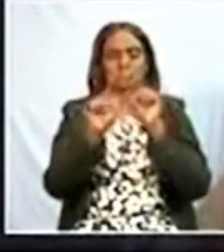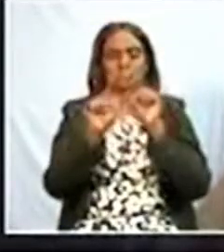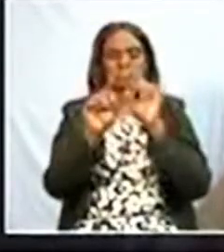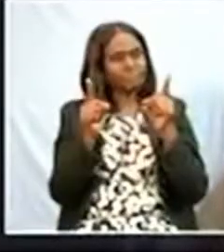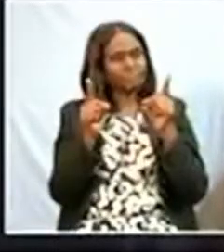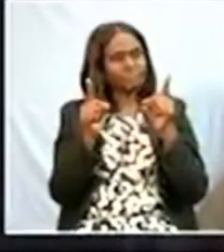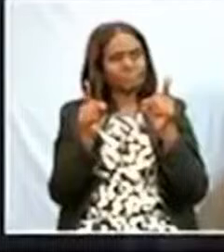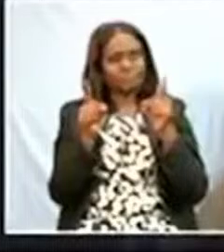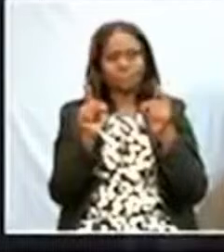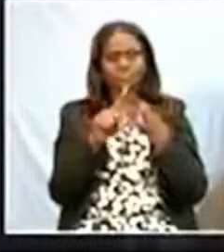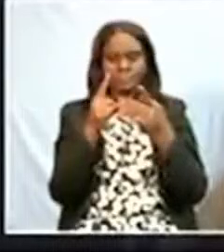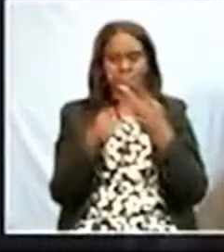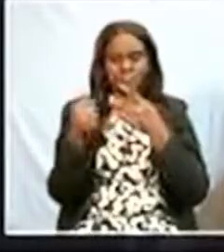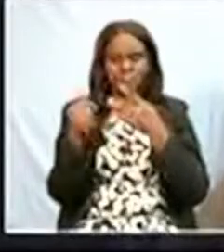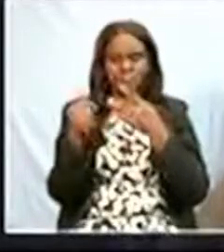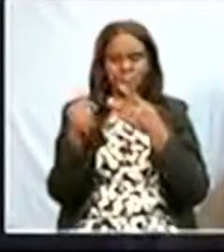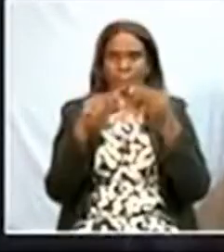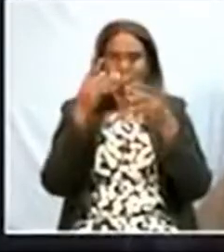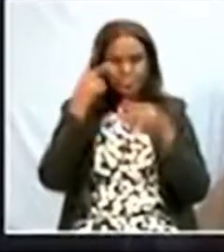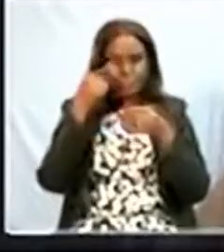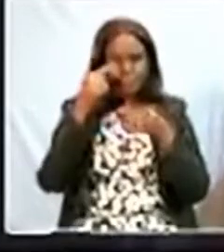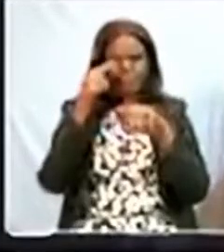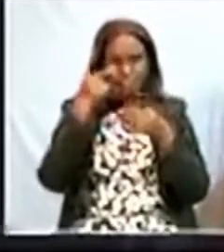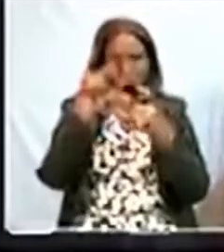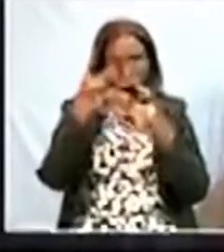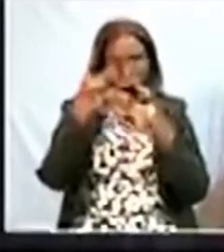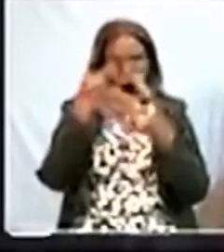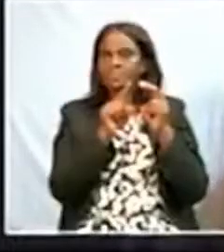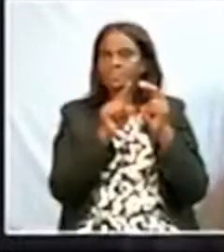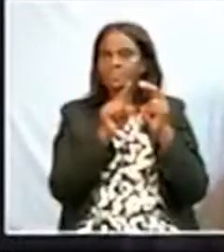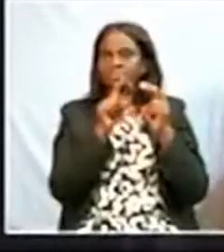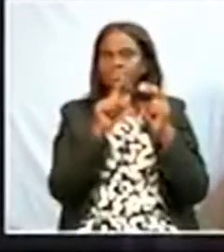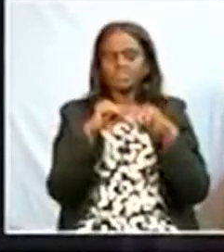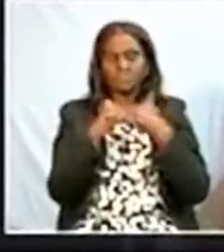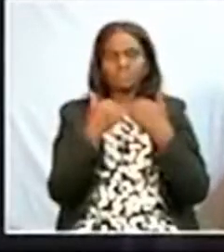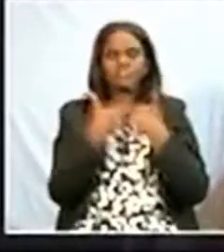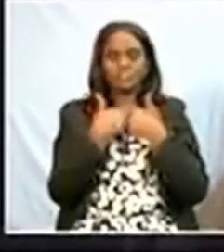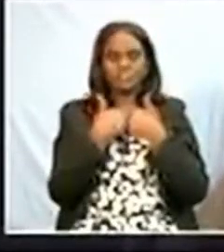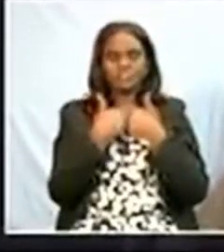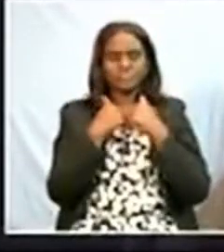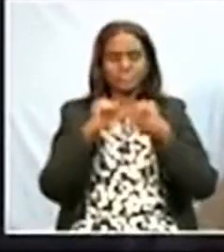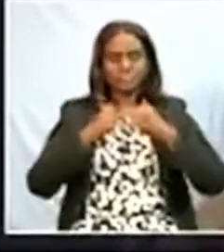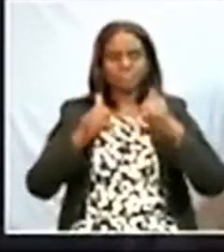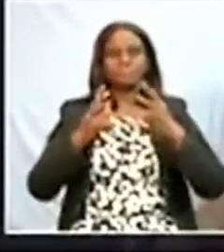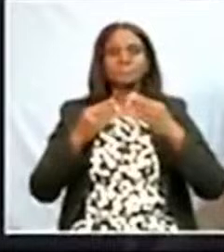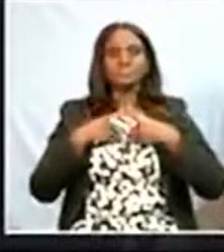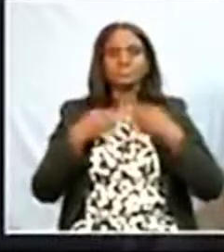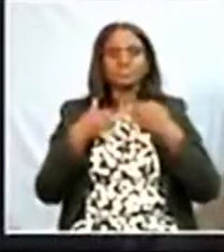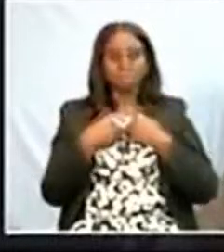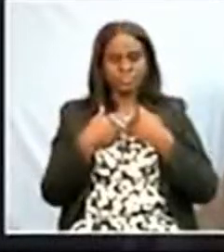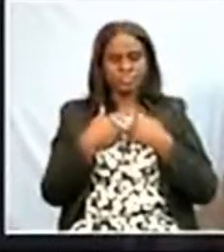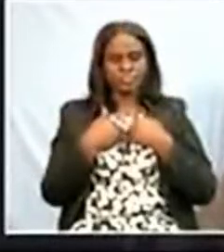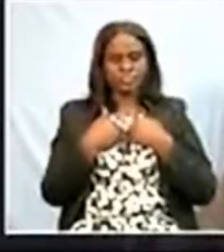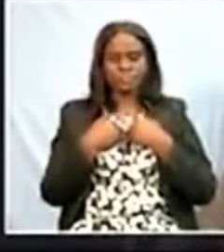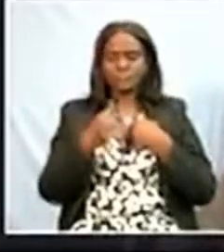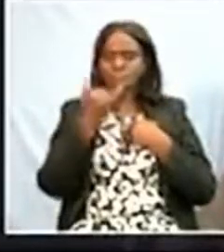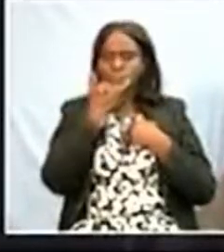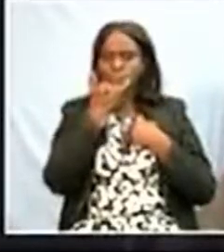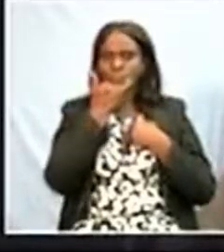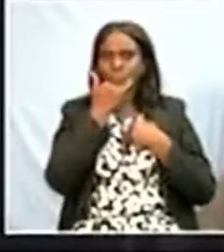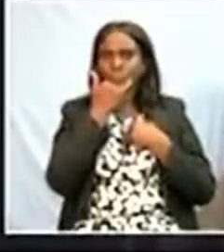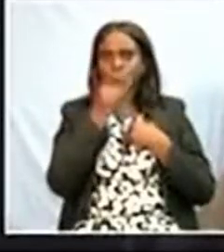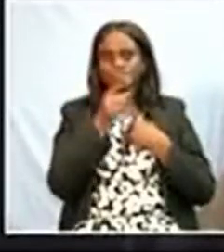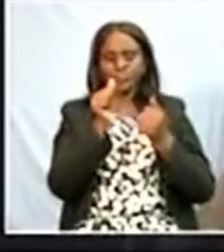contrary to what is provided for in the contract. We do acknowledge the omissions and